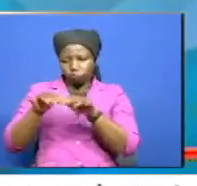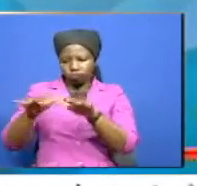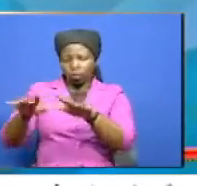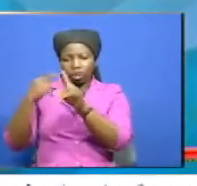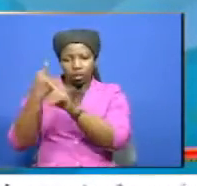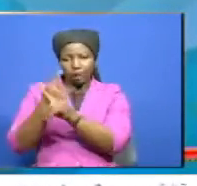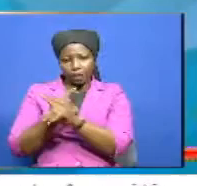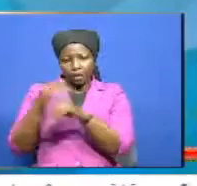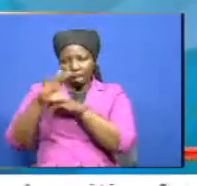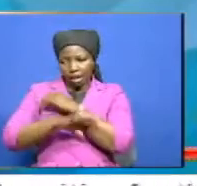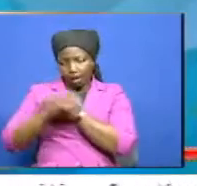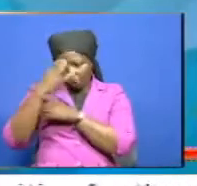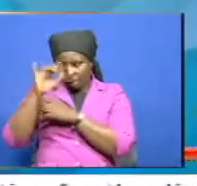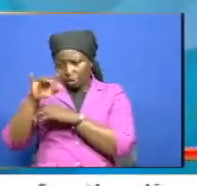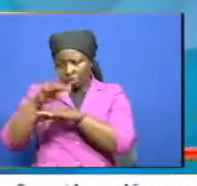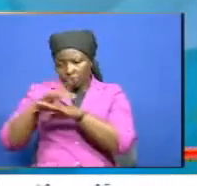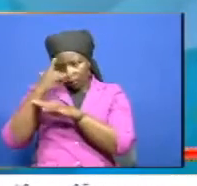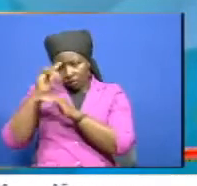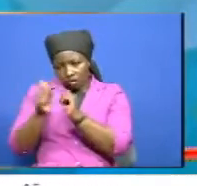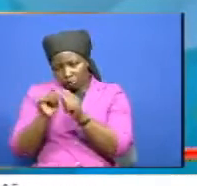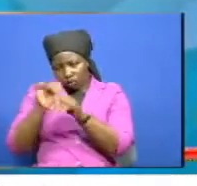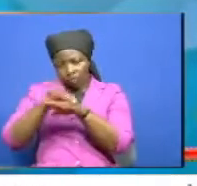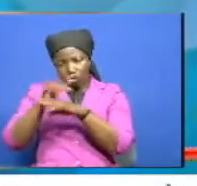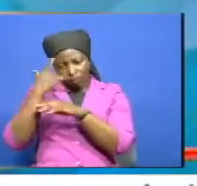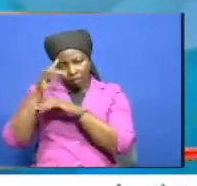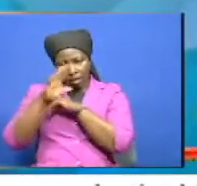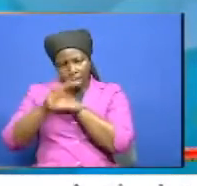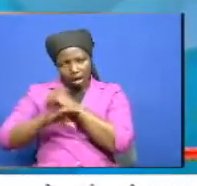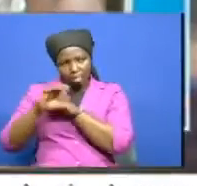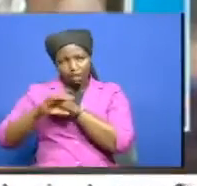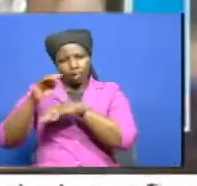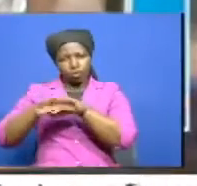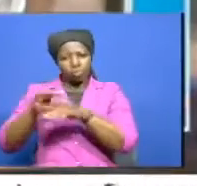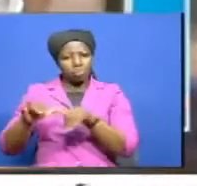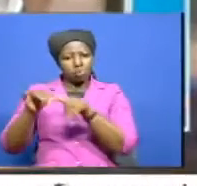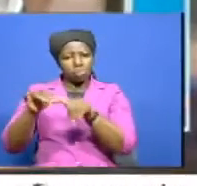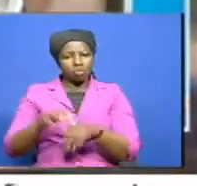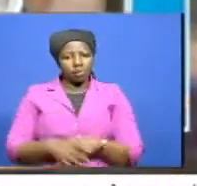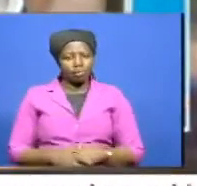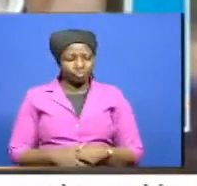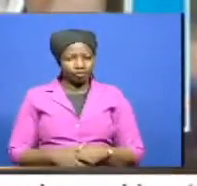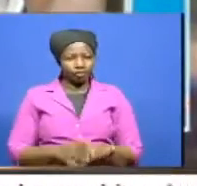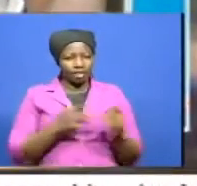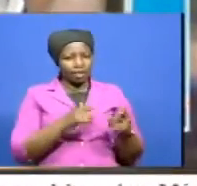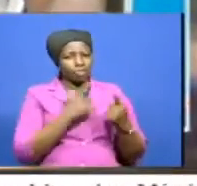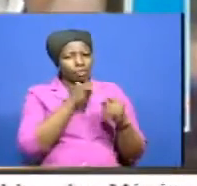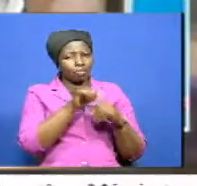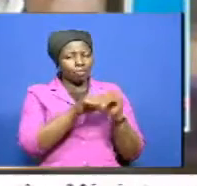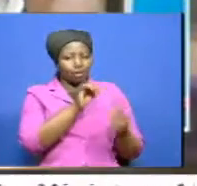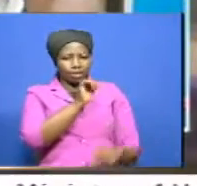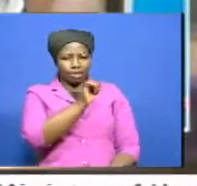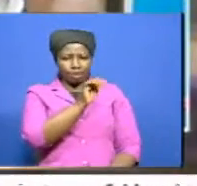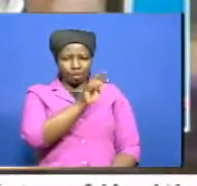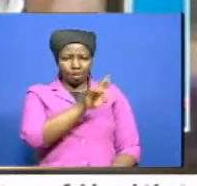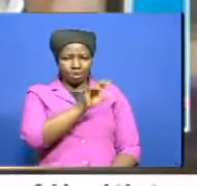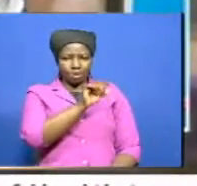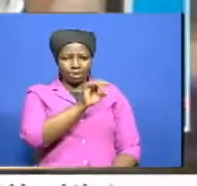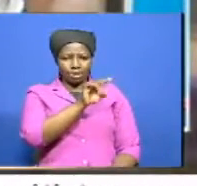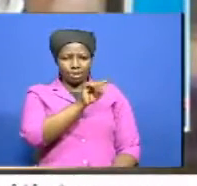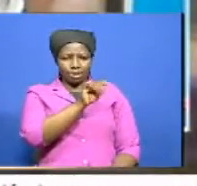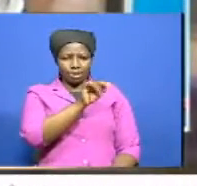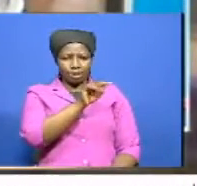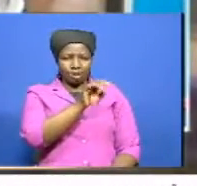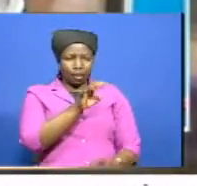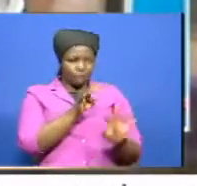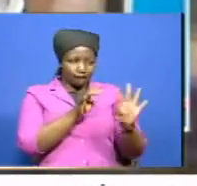the country. It's good to keep it going. Now, let's talk about Argentina. Four losses against Argentina. And if you were to consider